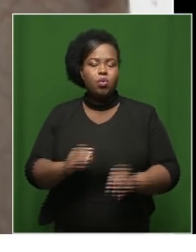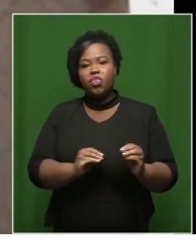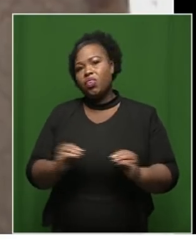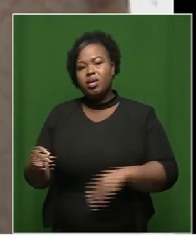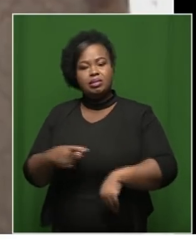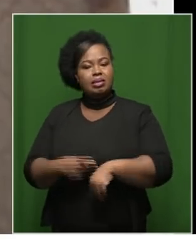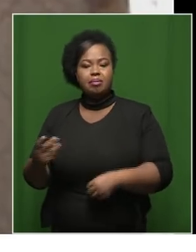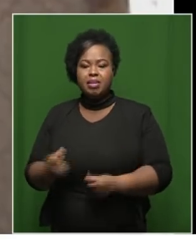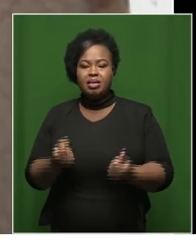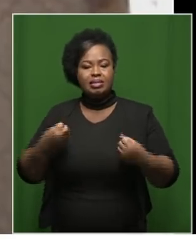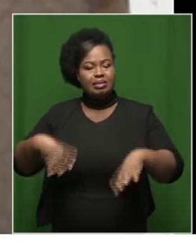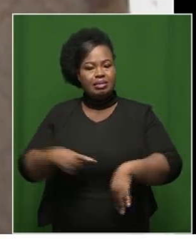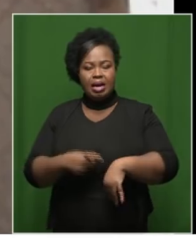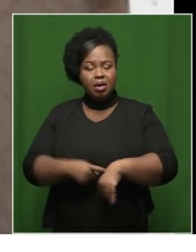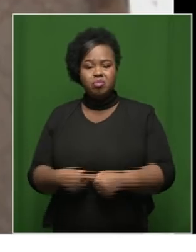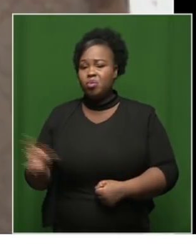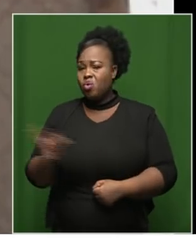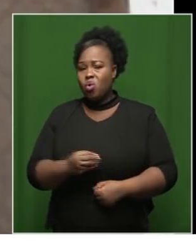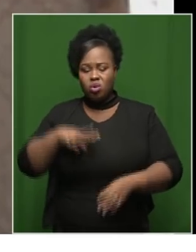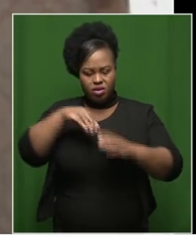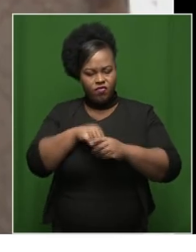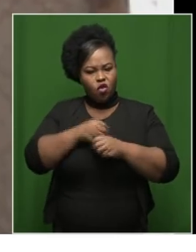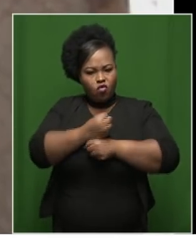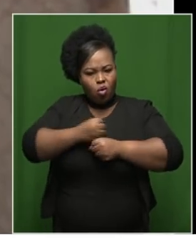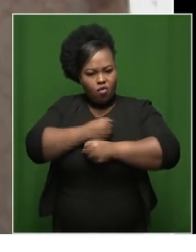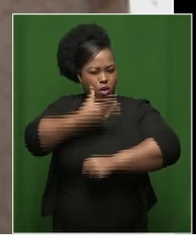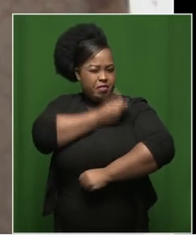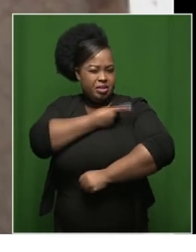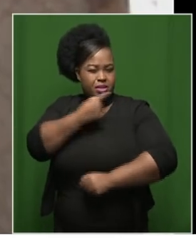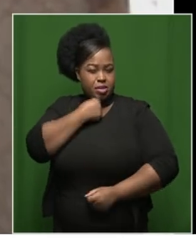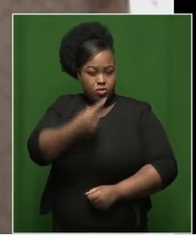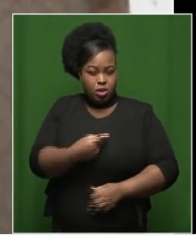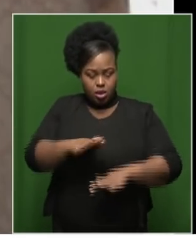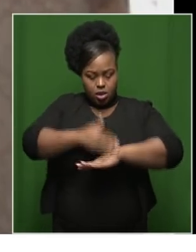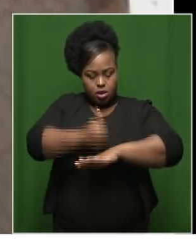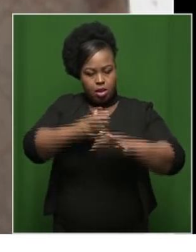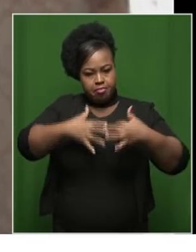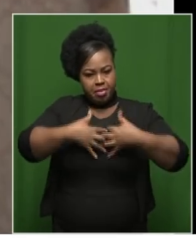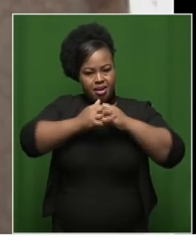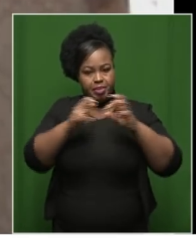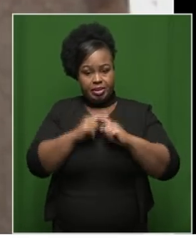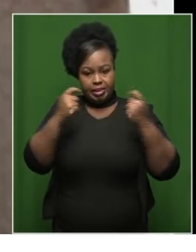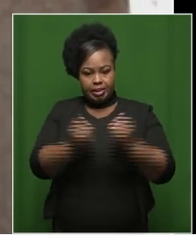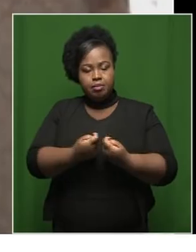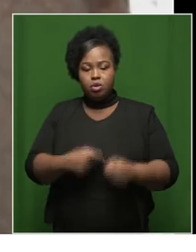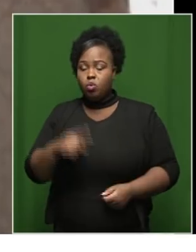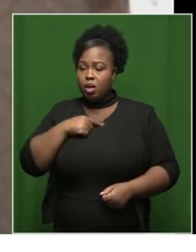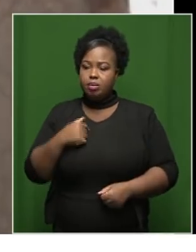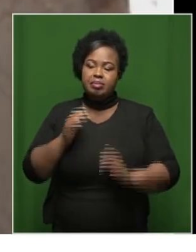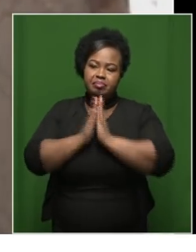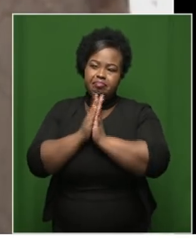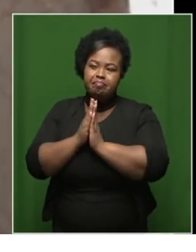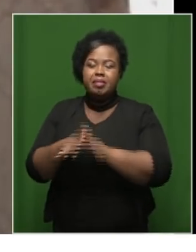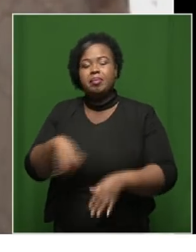so time-consuming to do a study, and everybody's involved in vaccine trials. I was saying set up a task team. The question I was saying is,